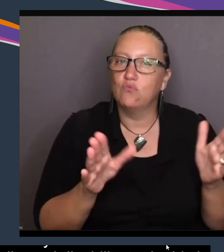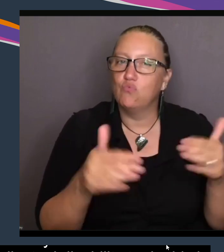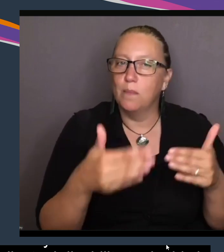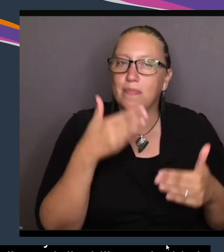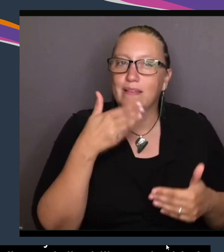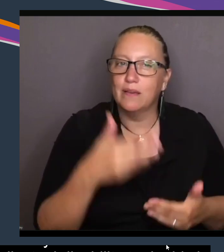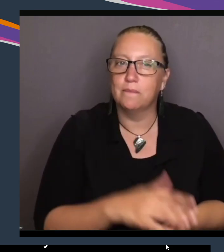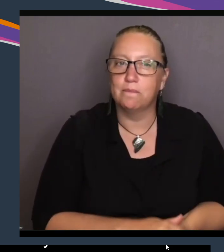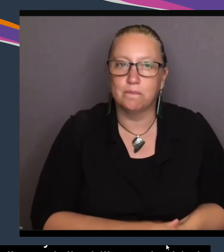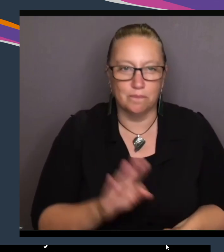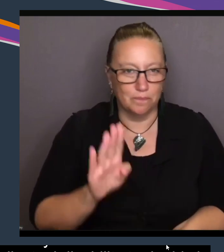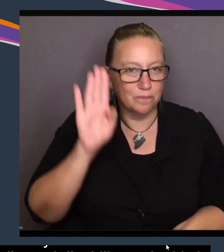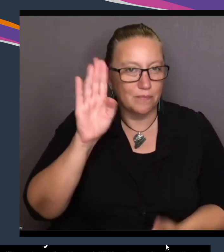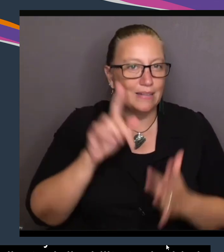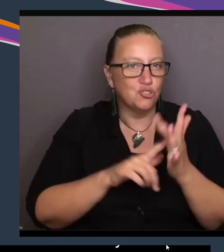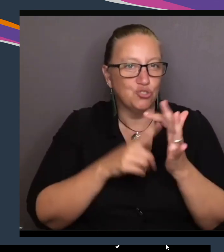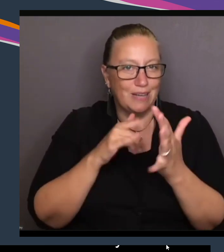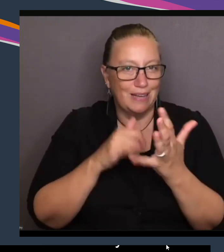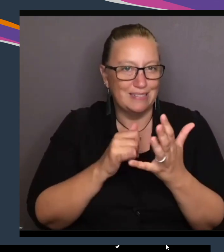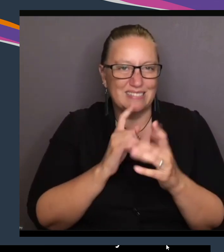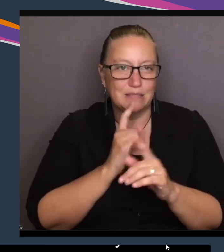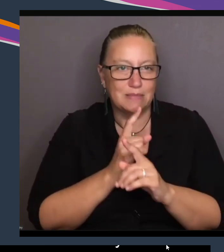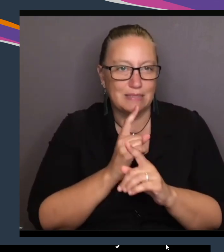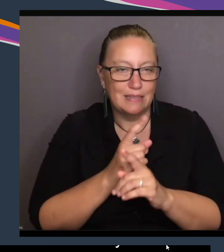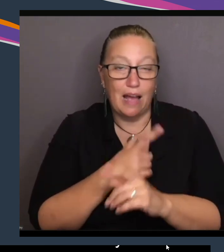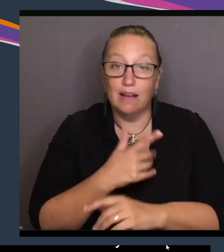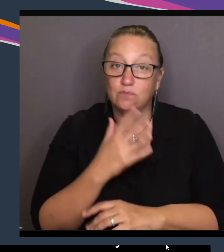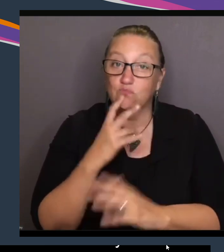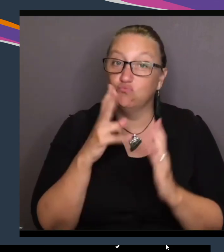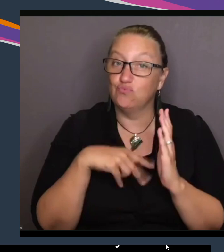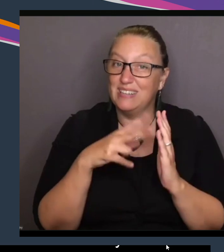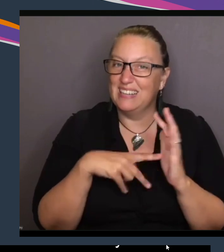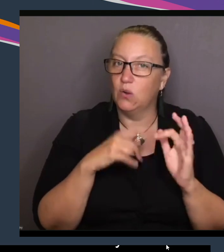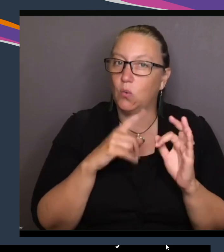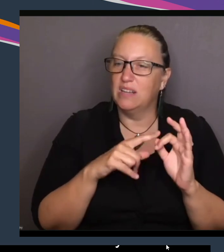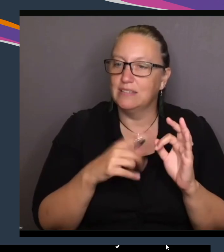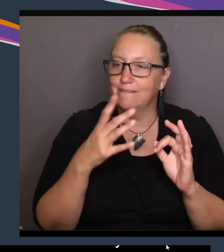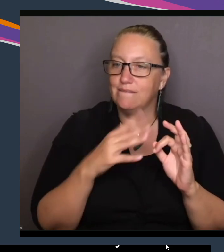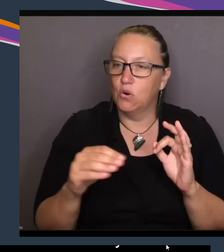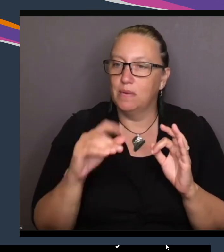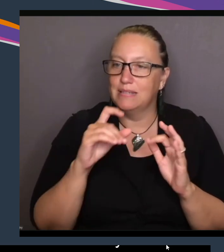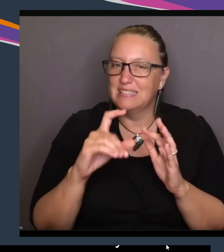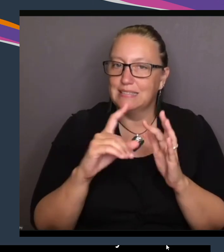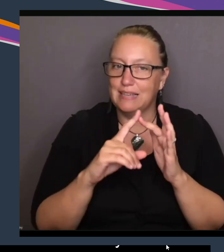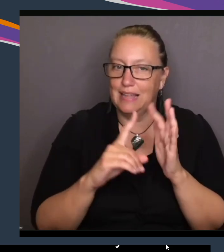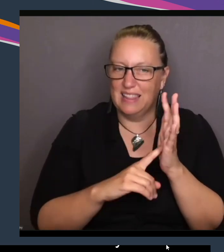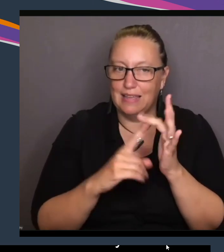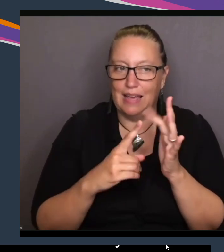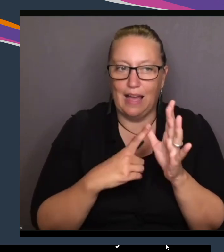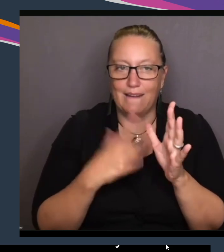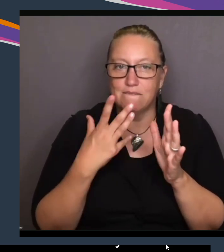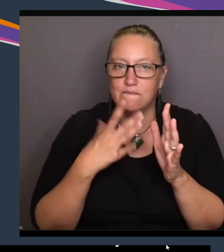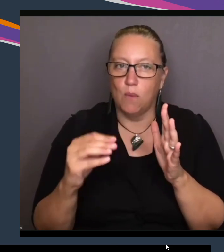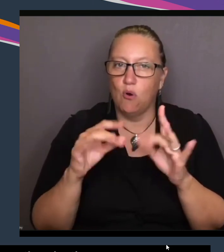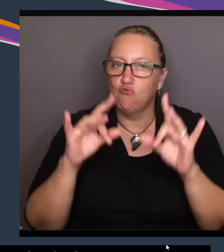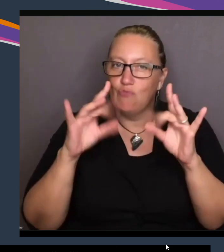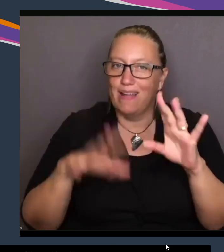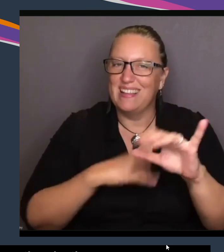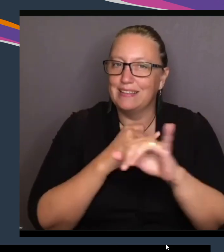Jess speaking. I'm going to read a question out from Celia from the Australian Institute of Health and